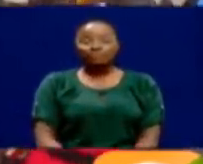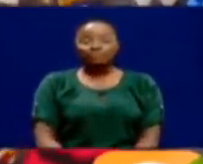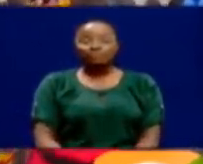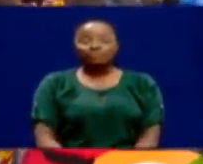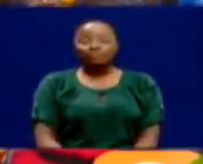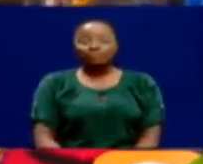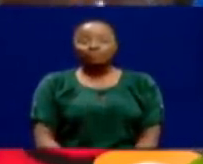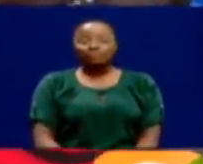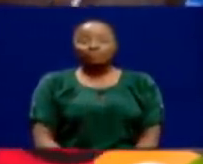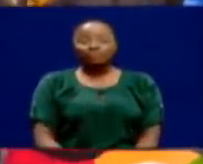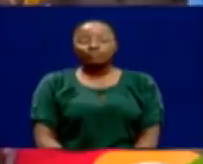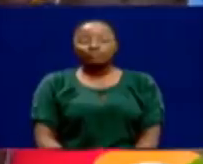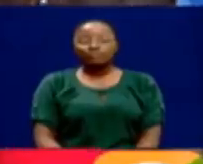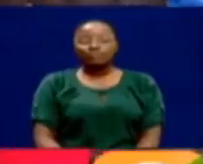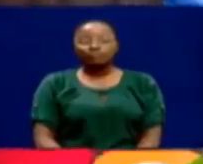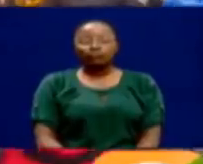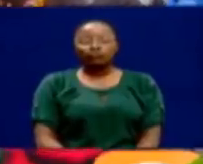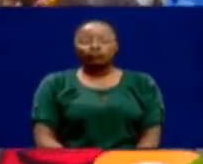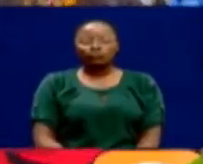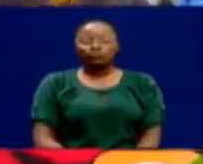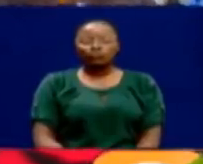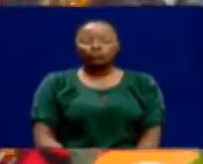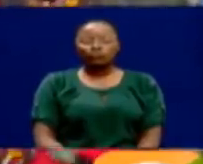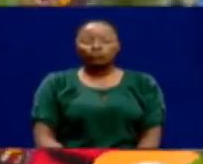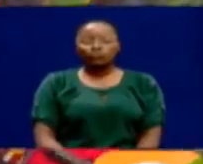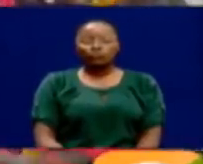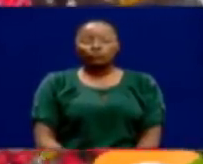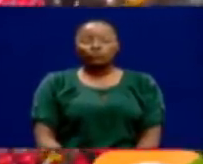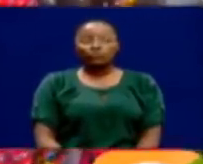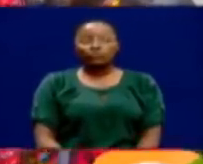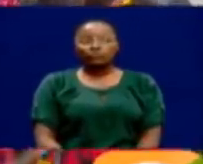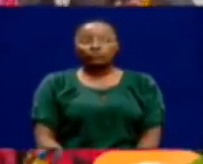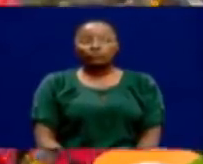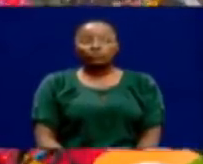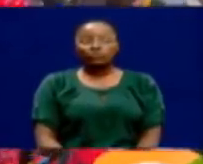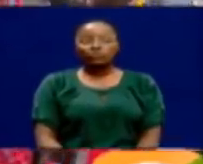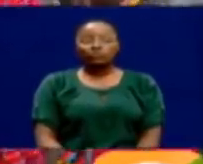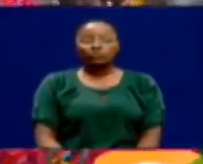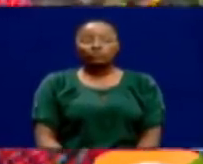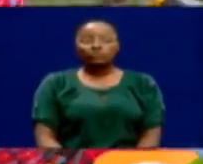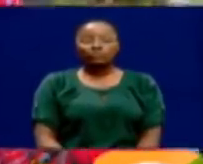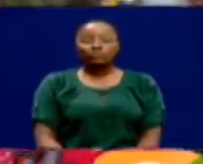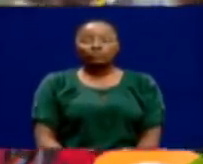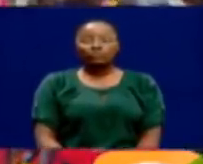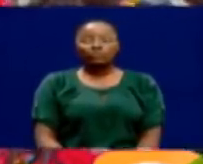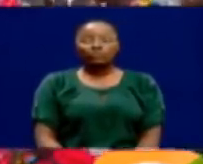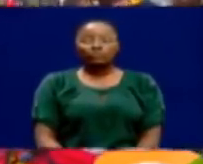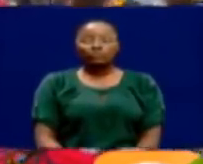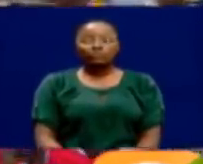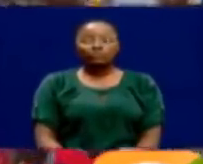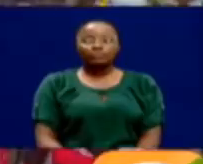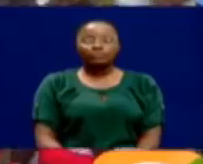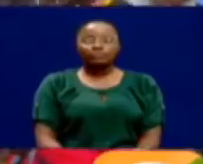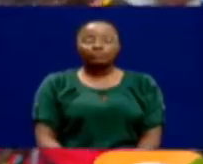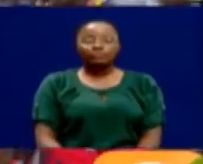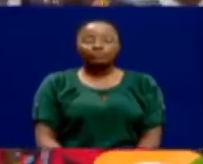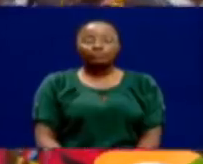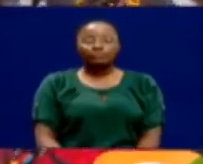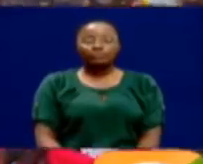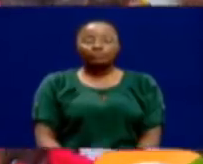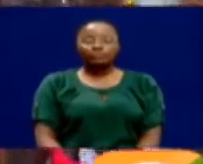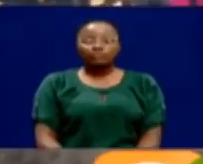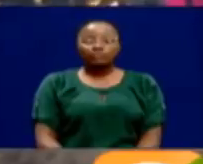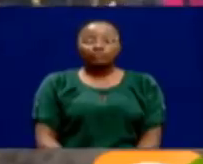Television, Nkoipiriri Village in Baringo County.